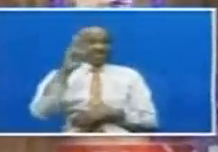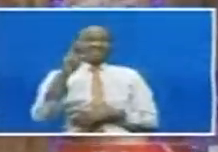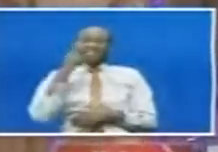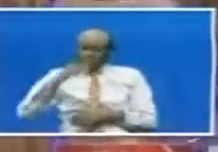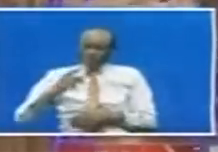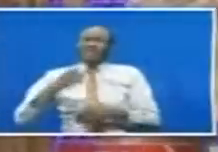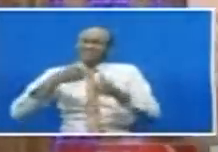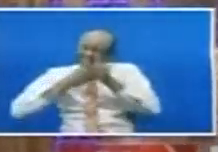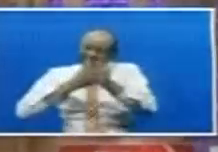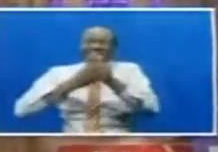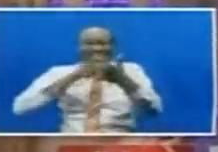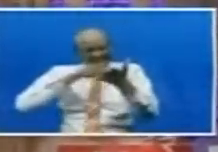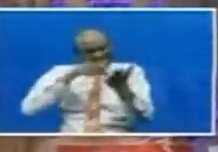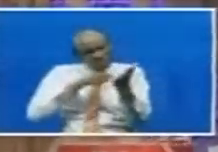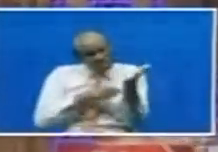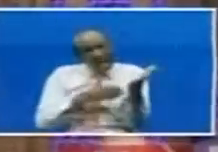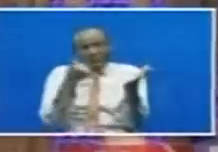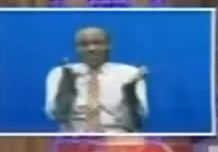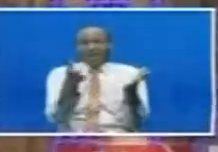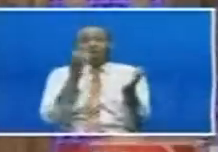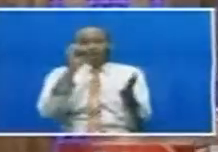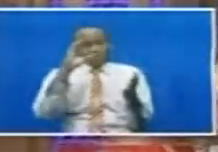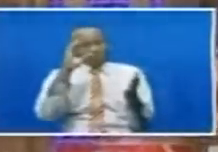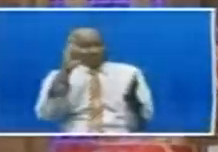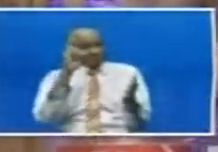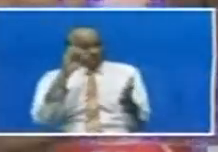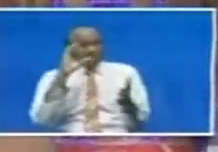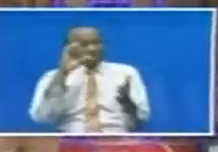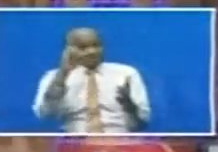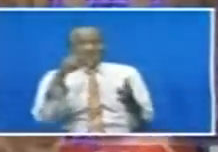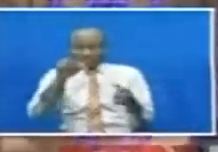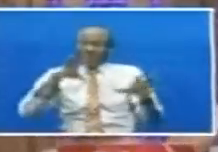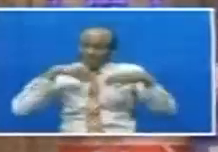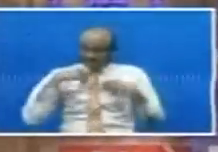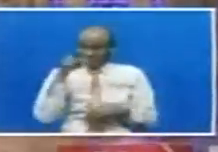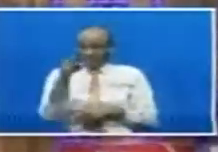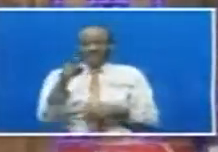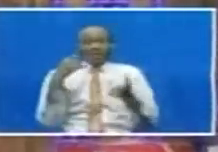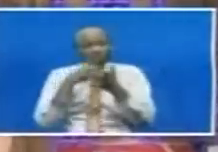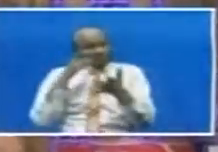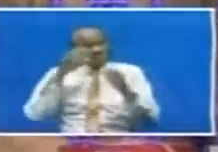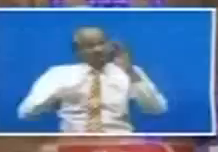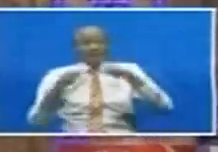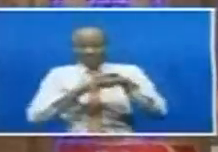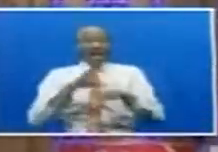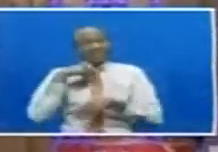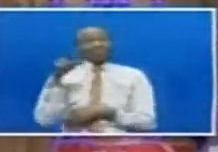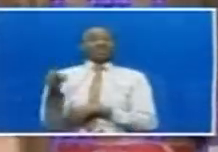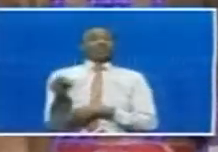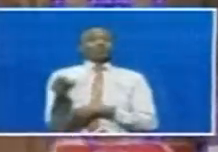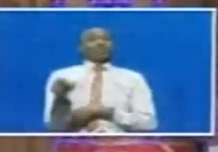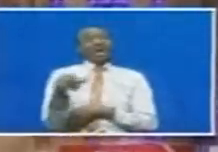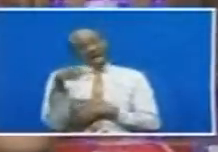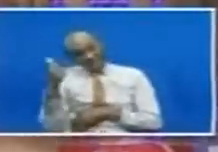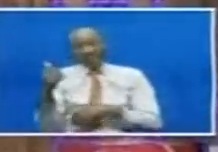have been adopted by OECD and by many, many other countries, even including South Africa and